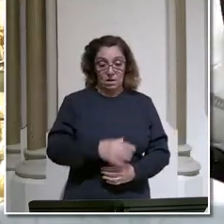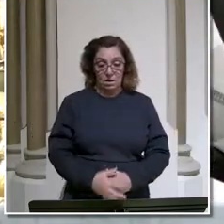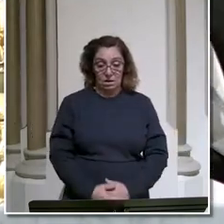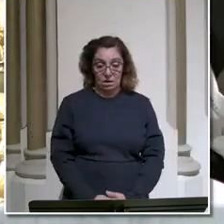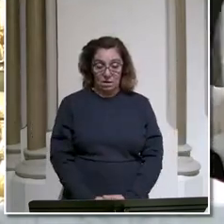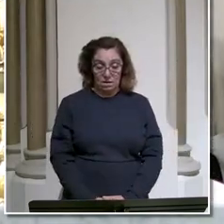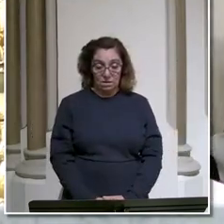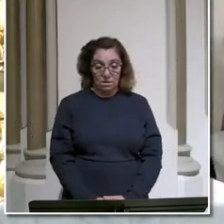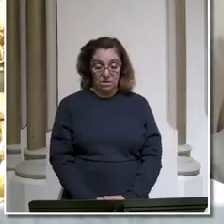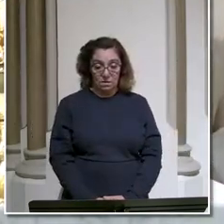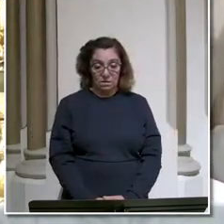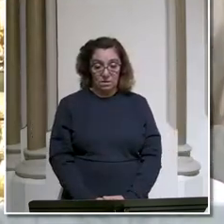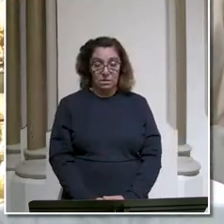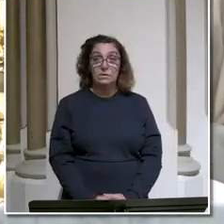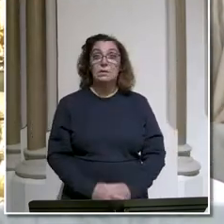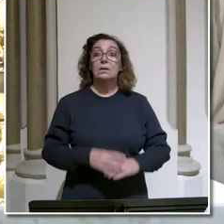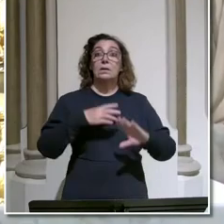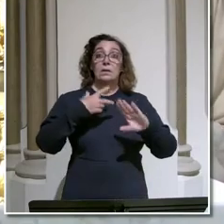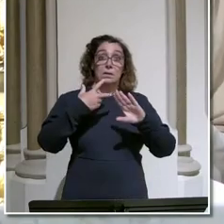us.